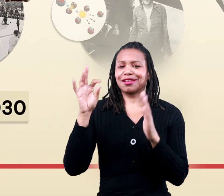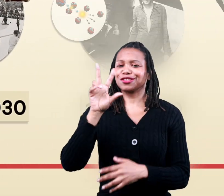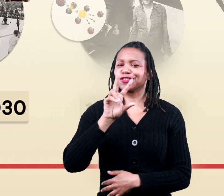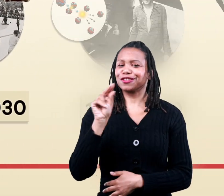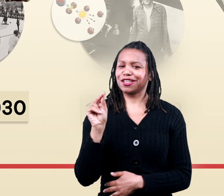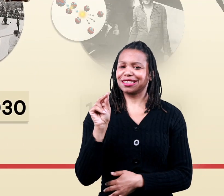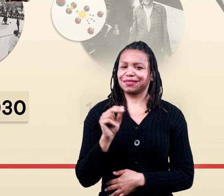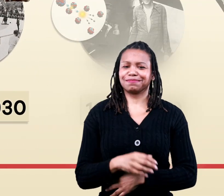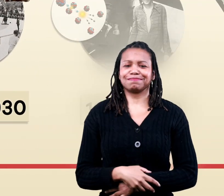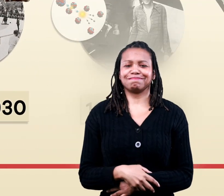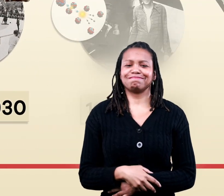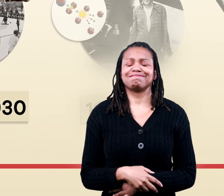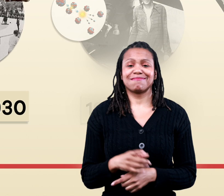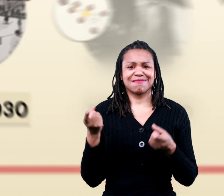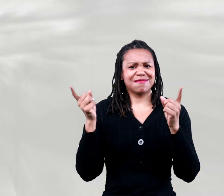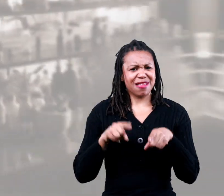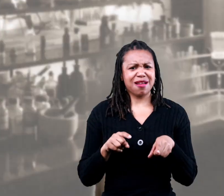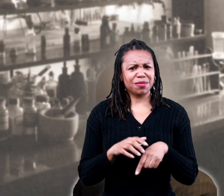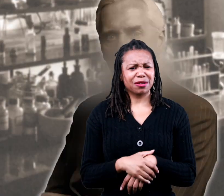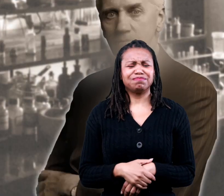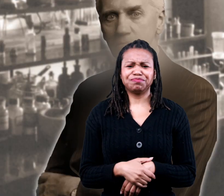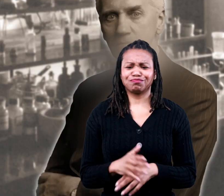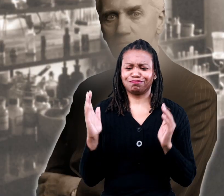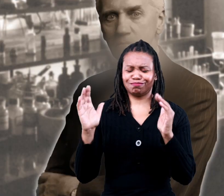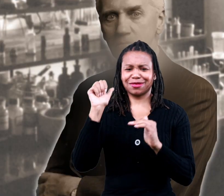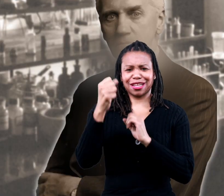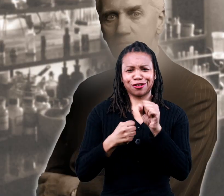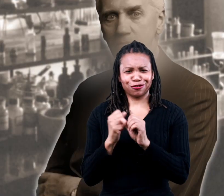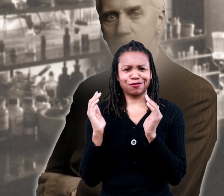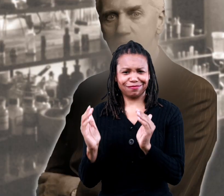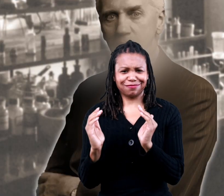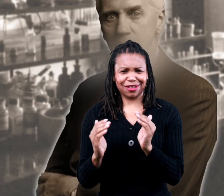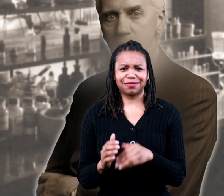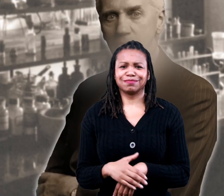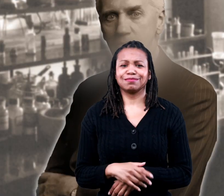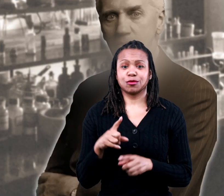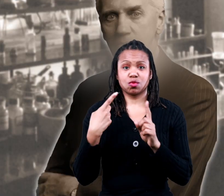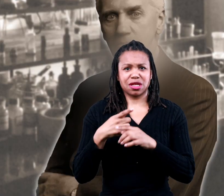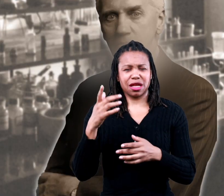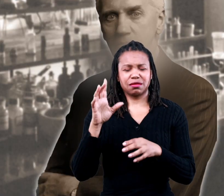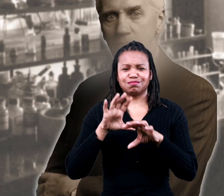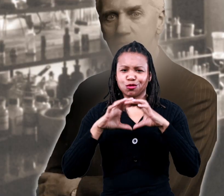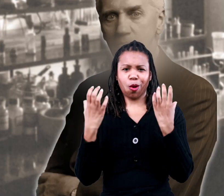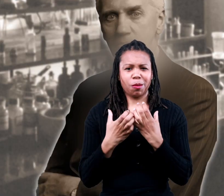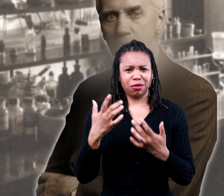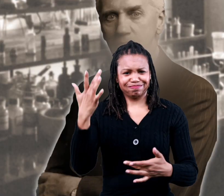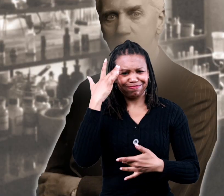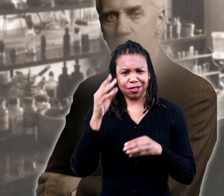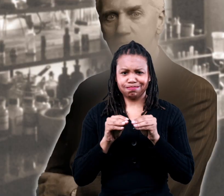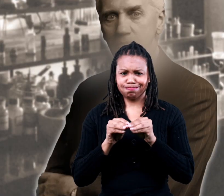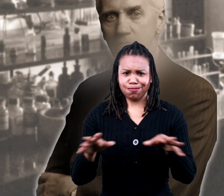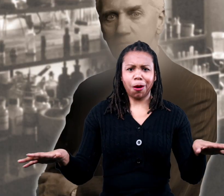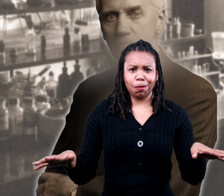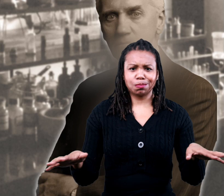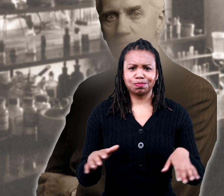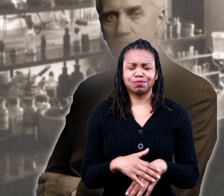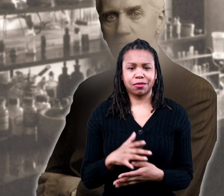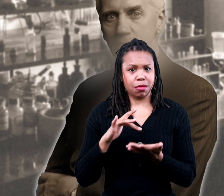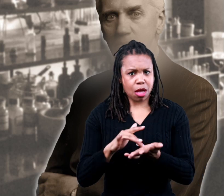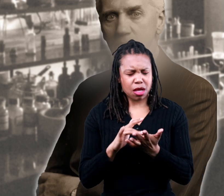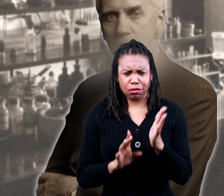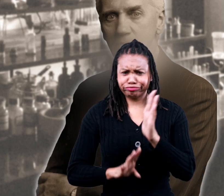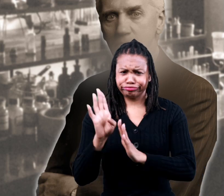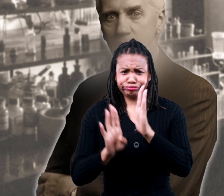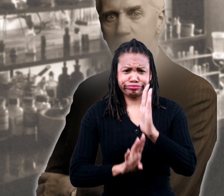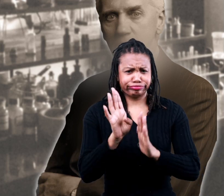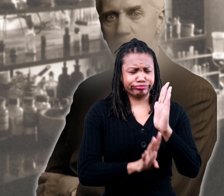1921 to 1930. Is it surprising that the decade that came after a global pandemic was a